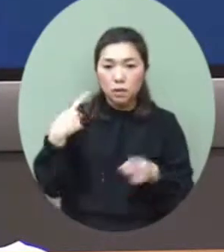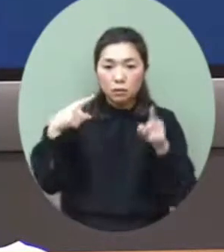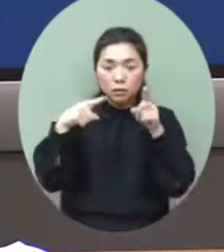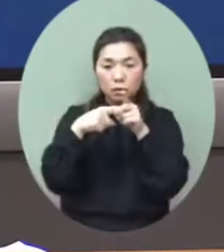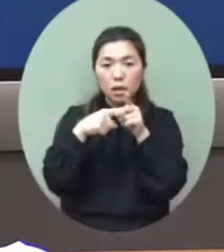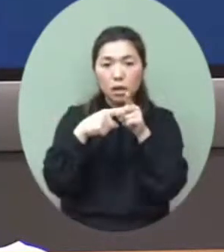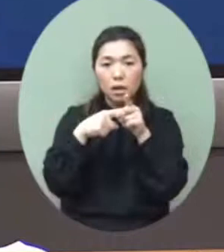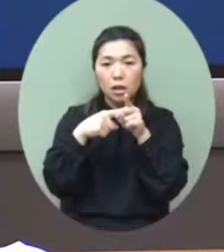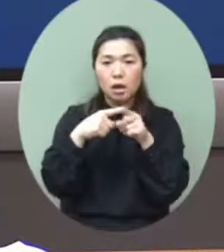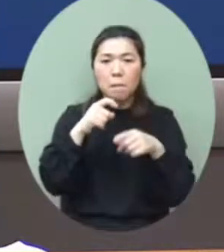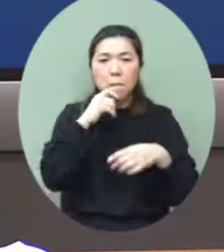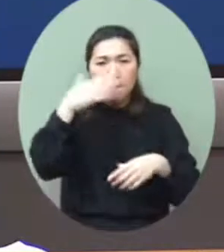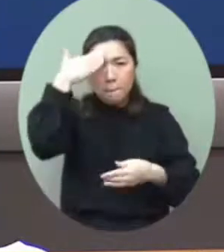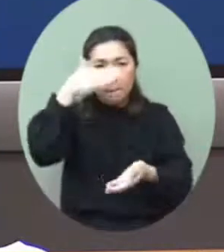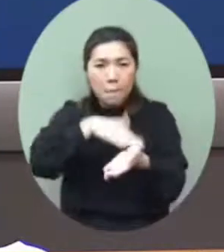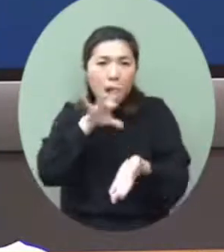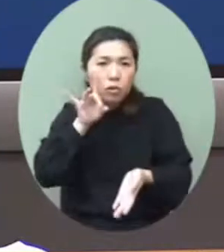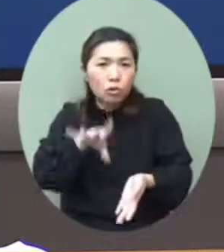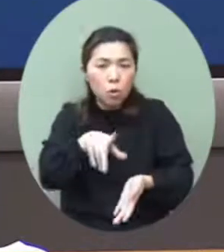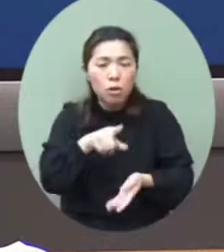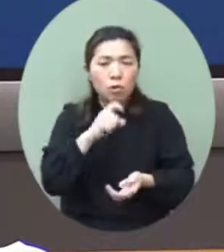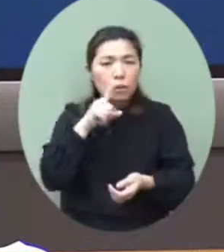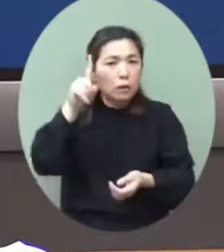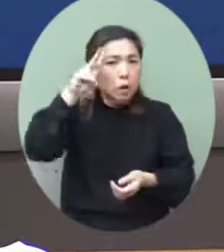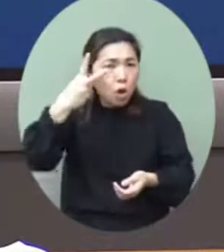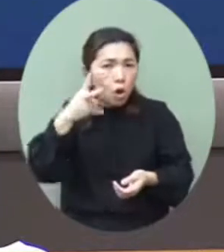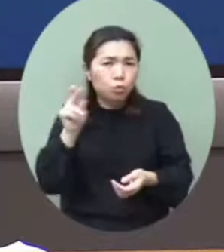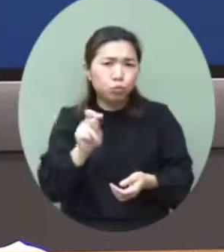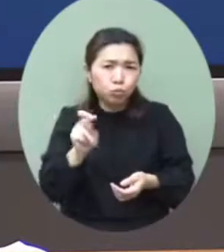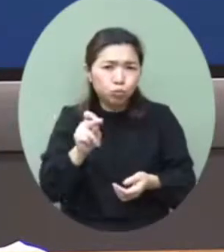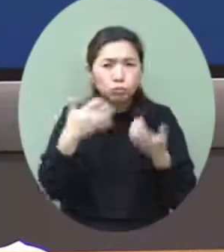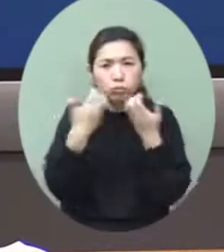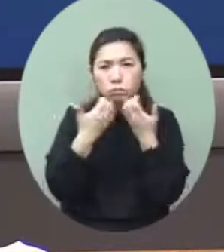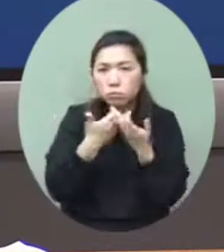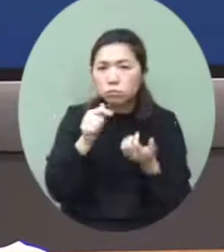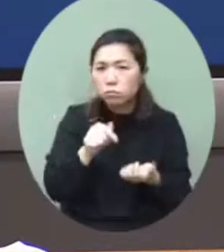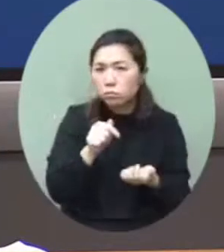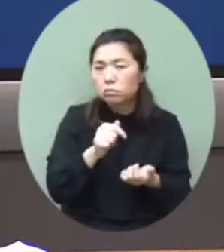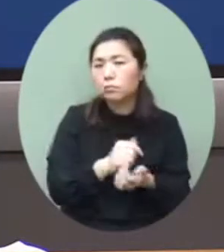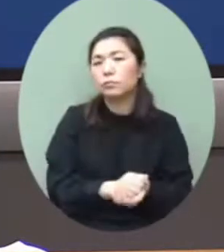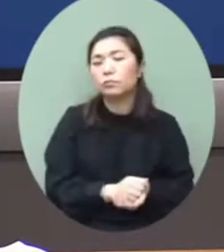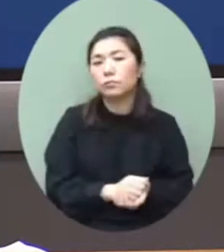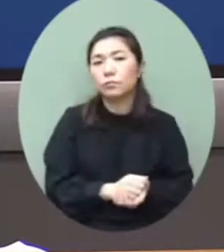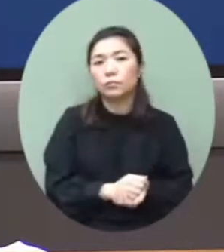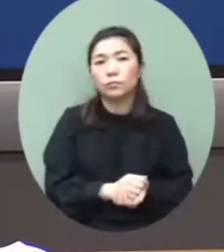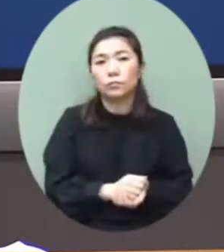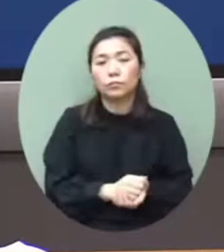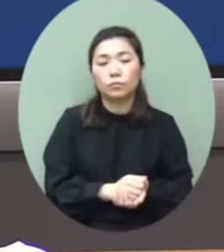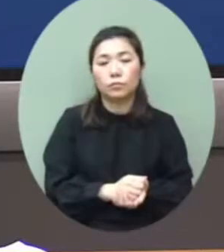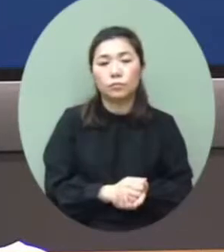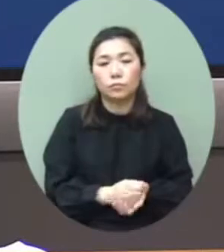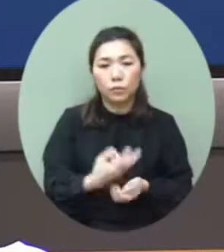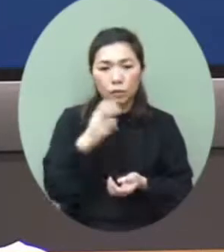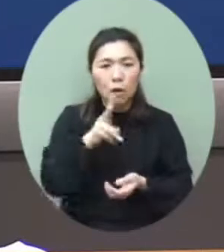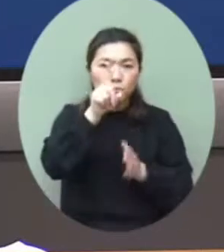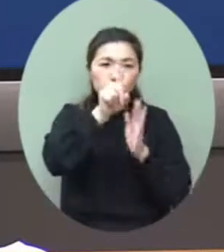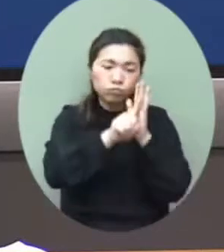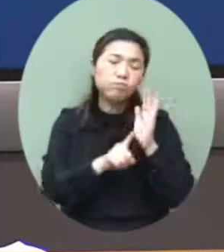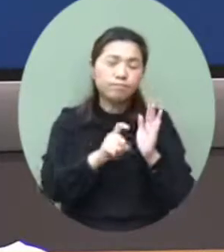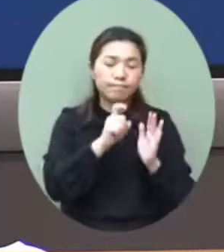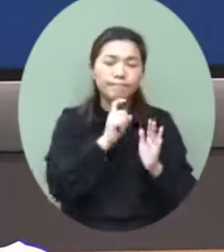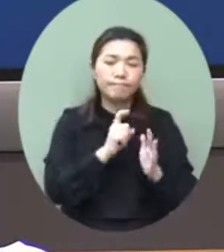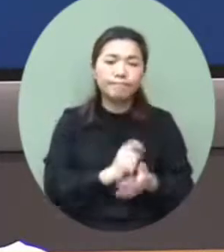buildings that give rise to these high viral levels. And if we look at